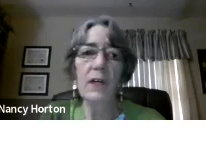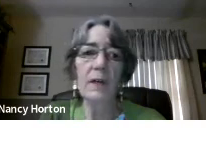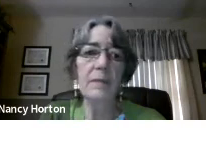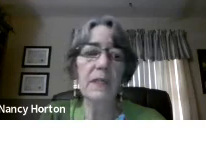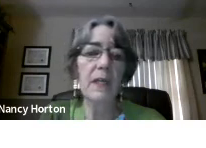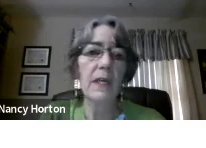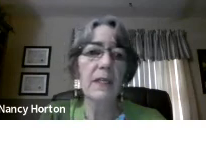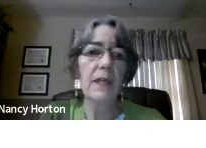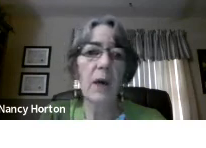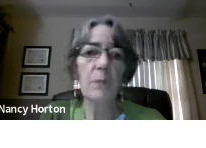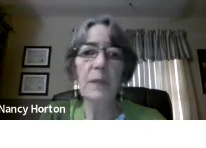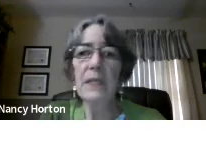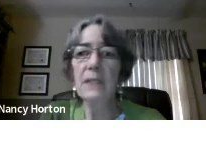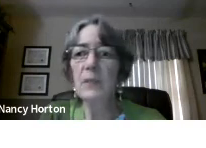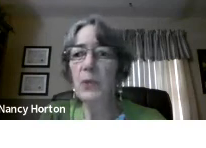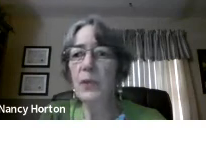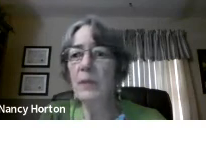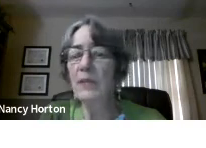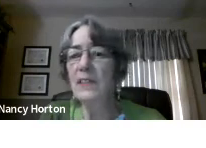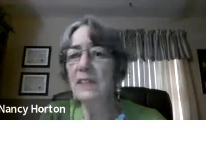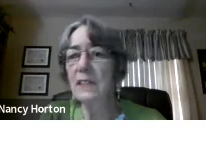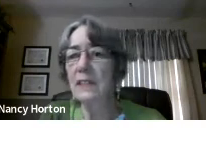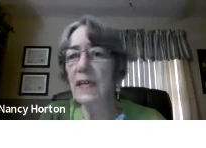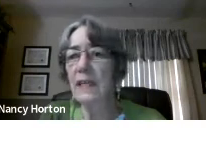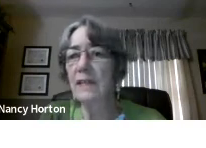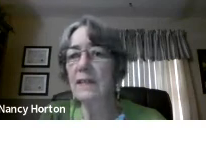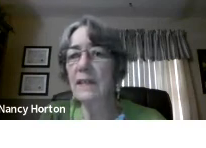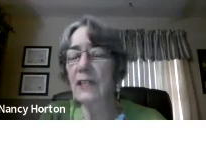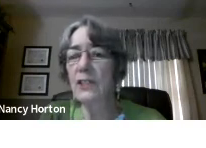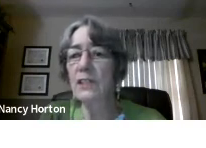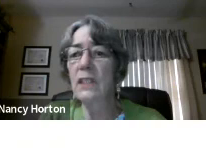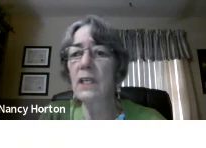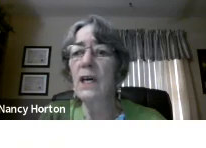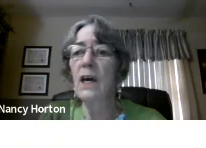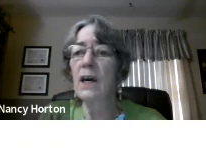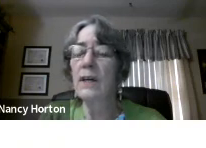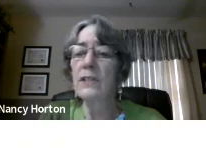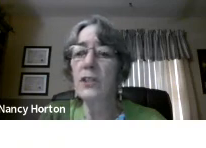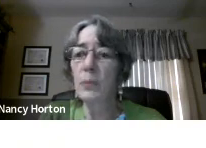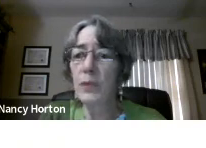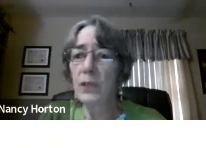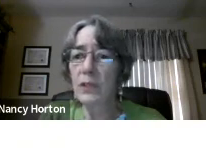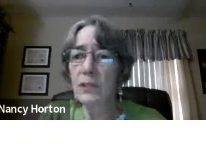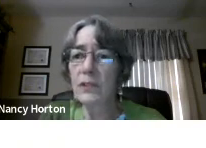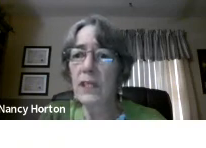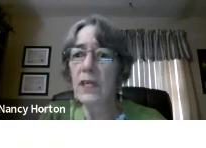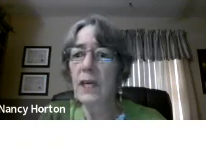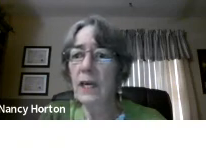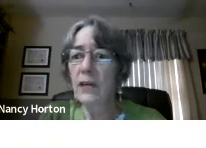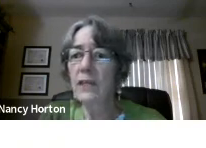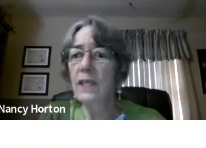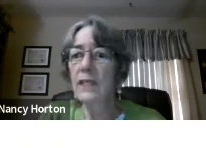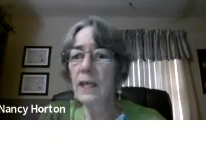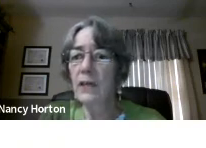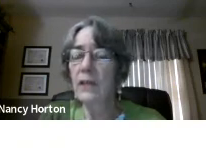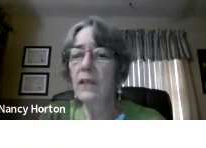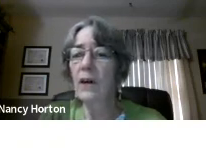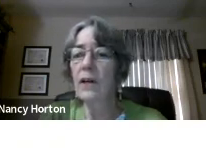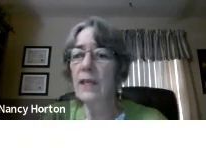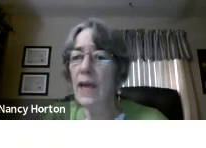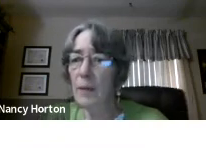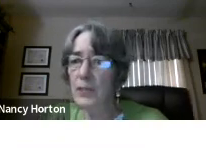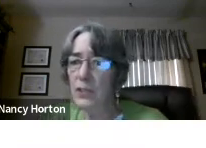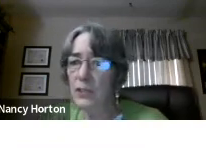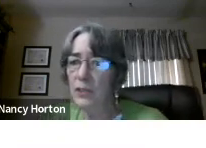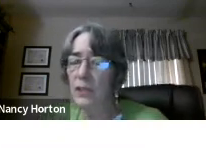for helping me and supporting me and facilitating this session, our interpreters, Aaron and Karen,